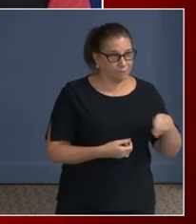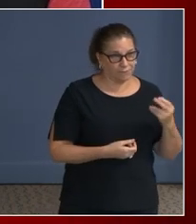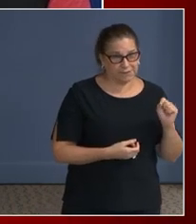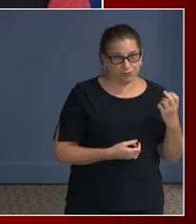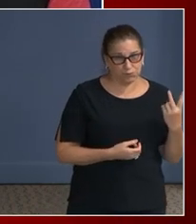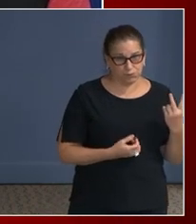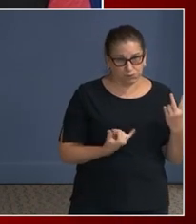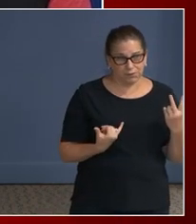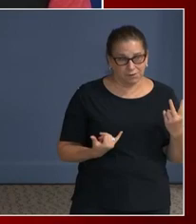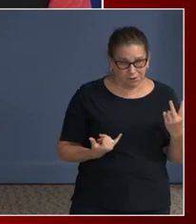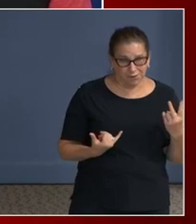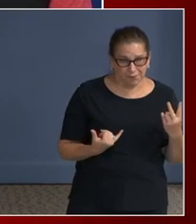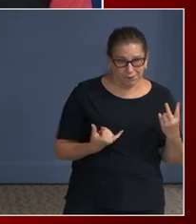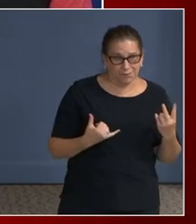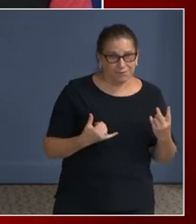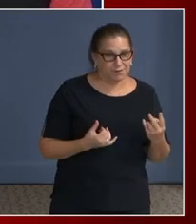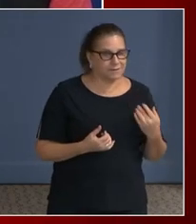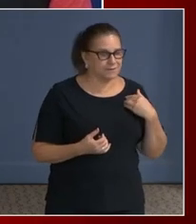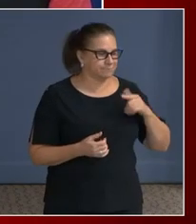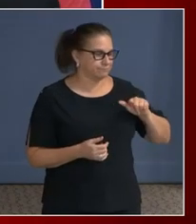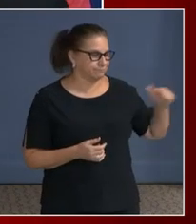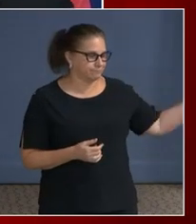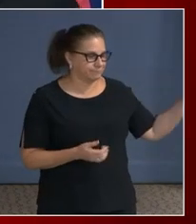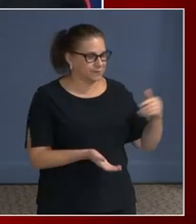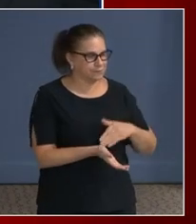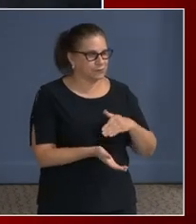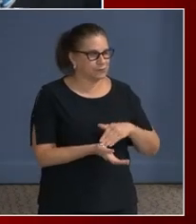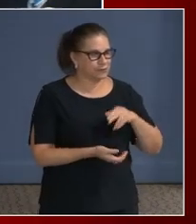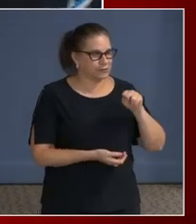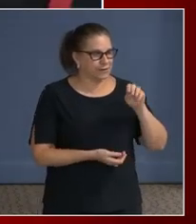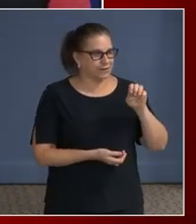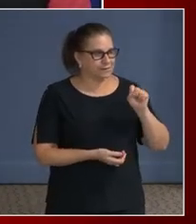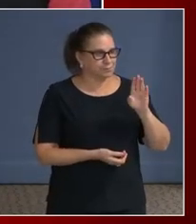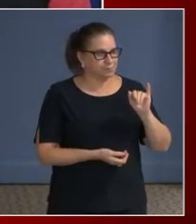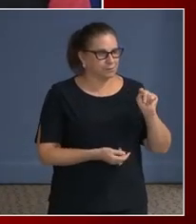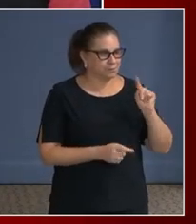I'll turn to Dr. Nesbitt.